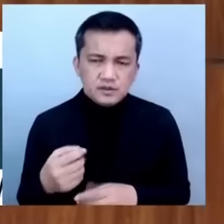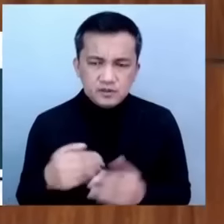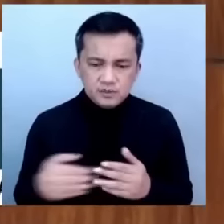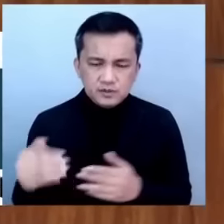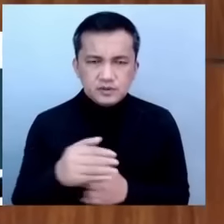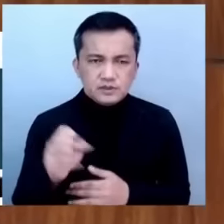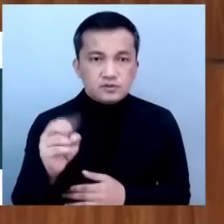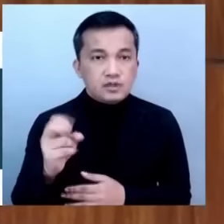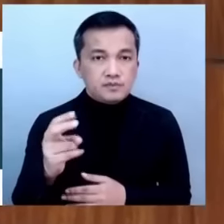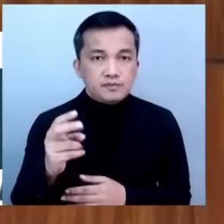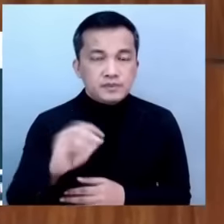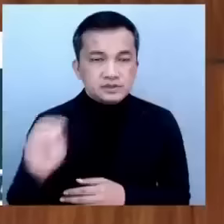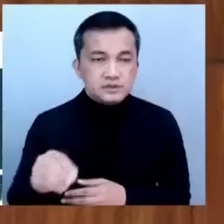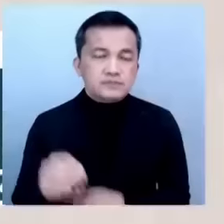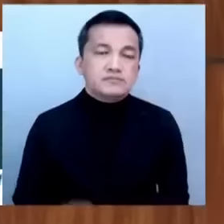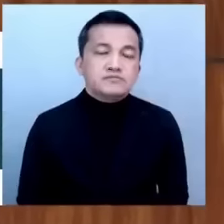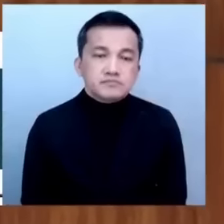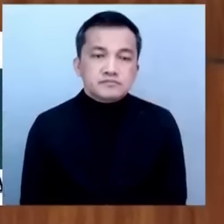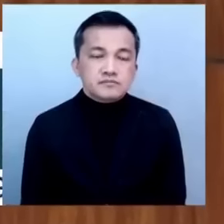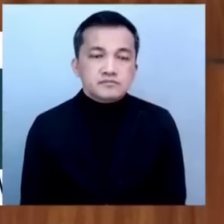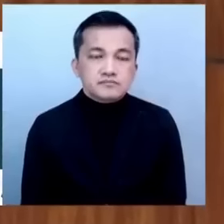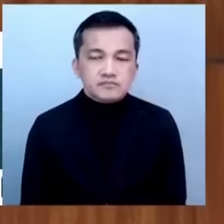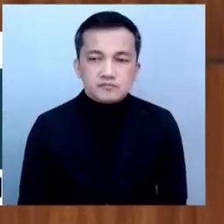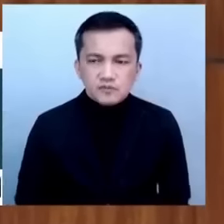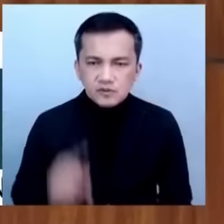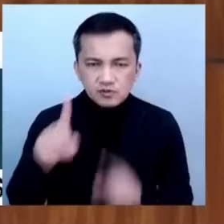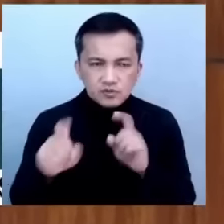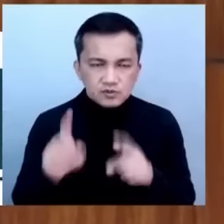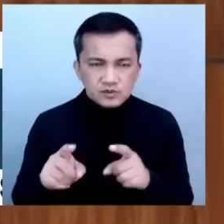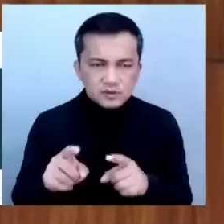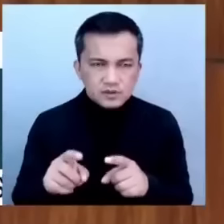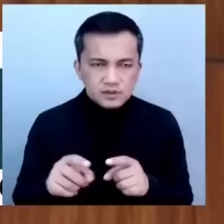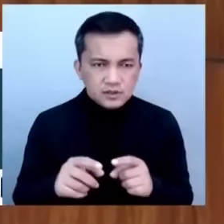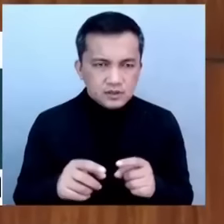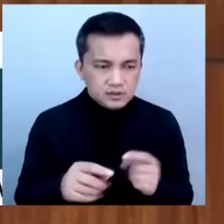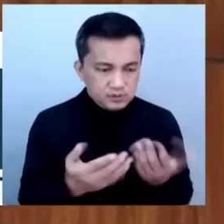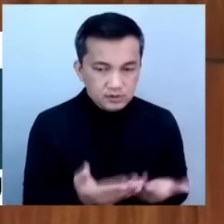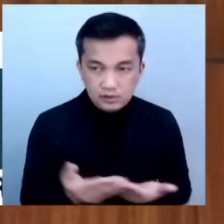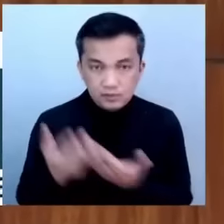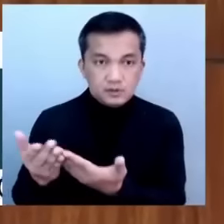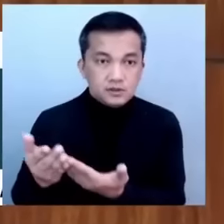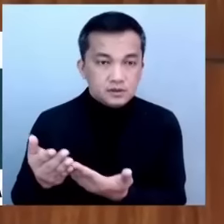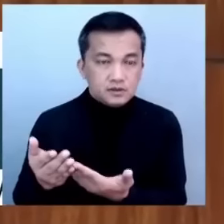12% of nationals. It's a question of physically submitting it